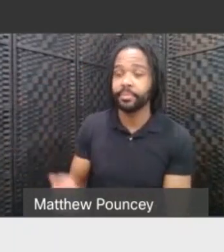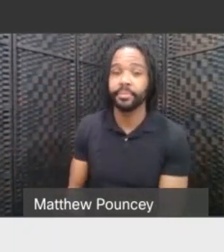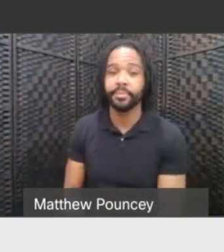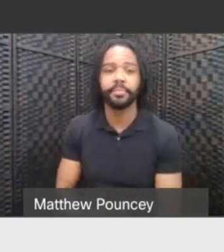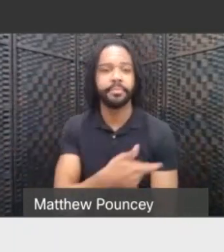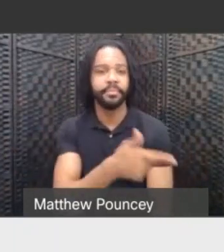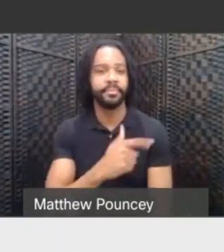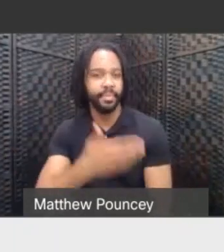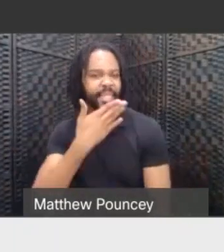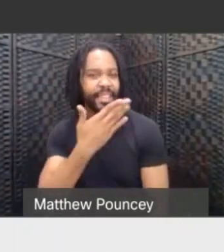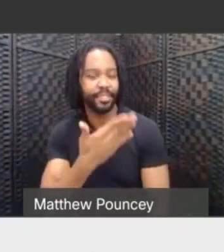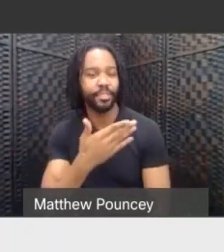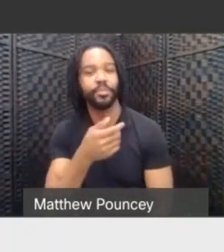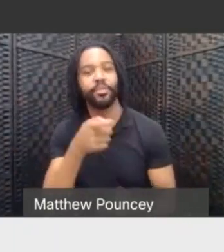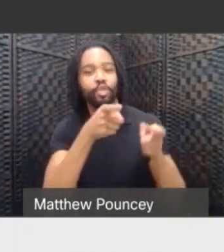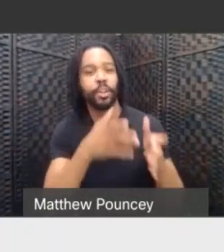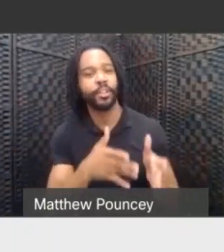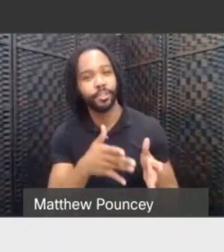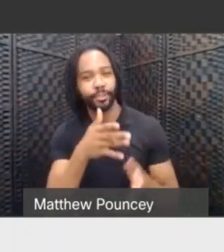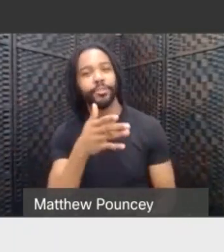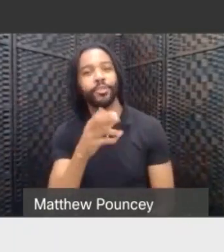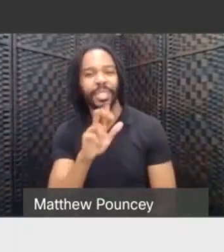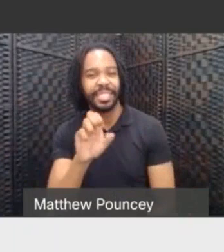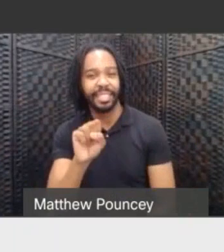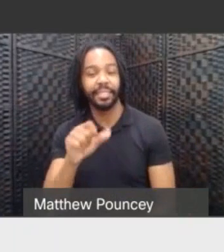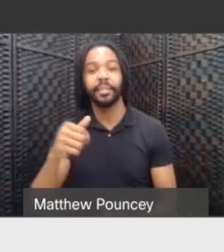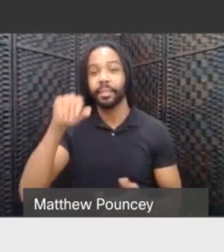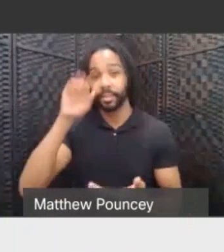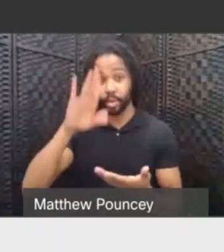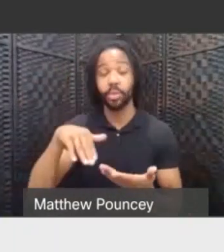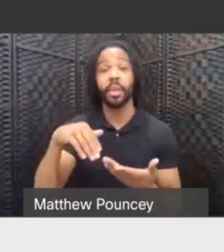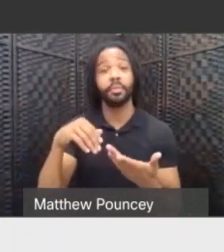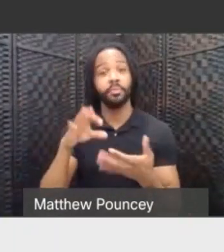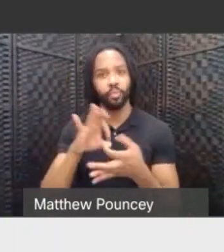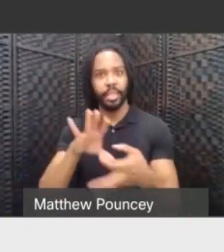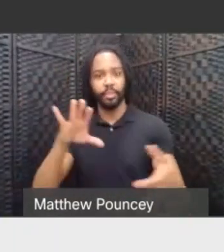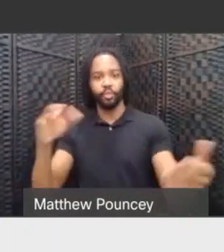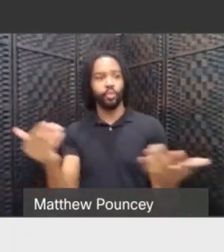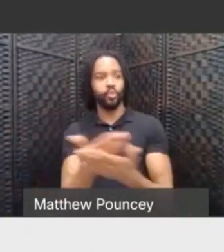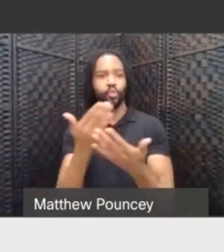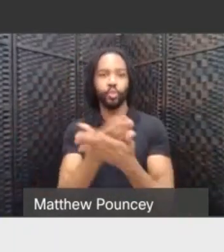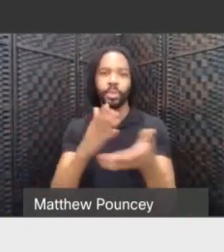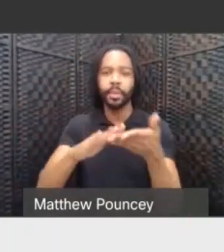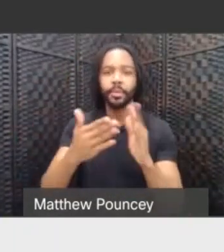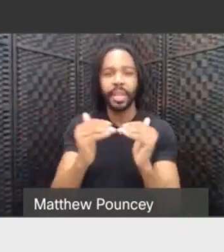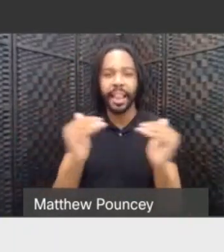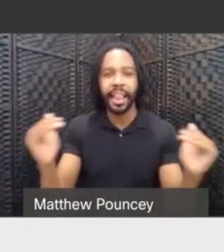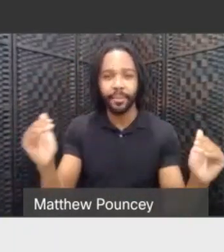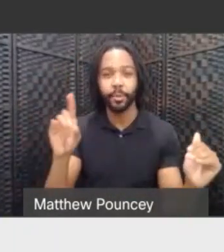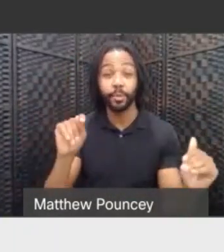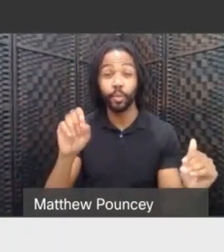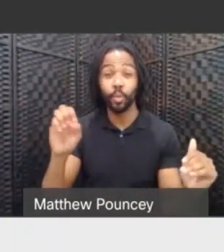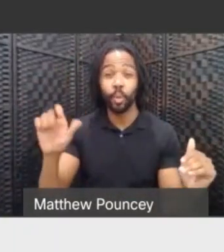Thank you, Director Reese. I know that with the release of this new community level tool